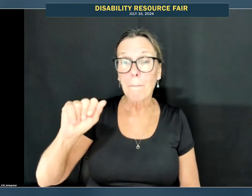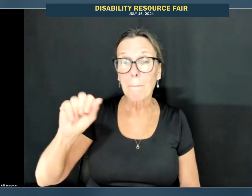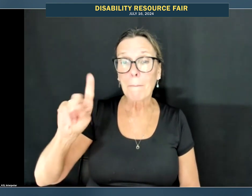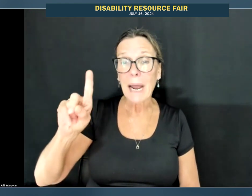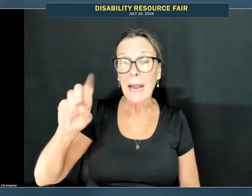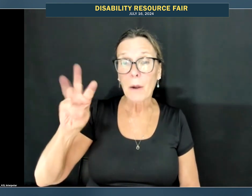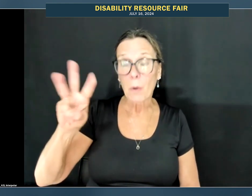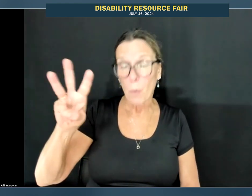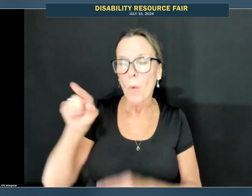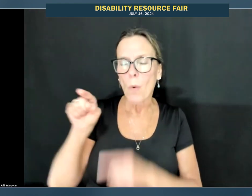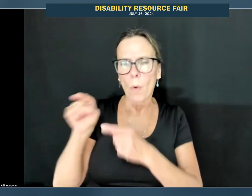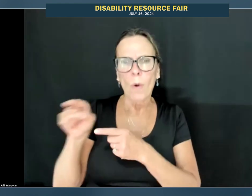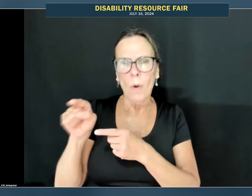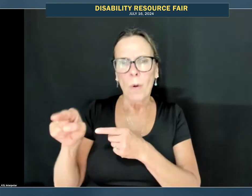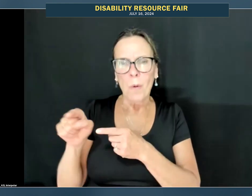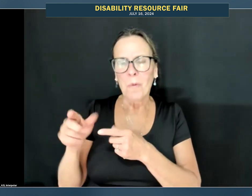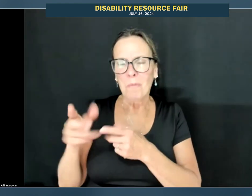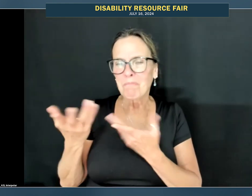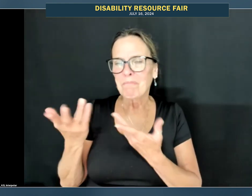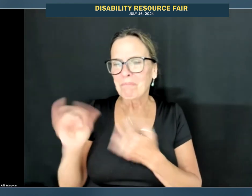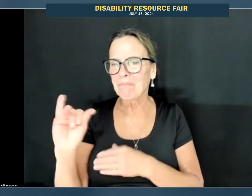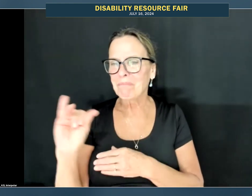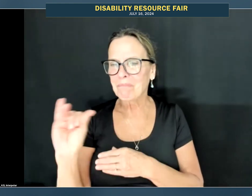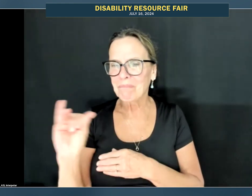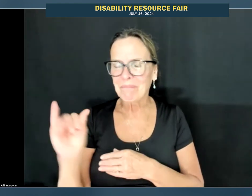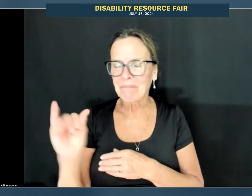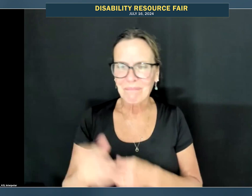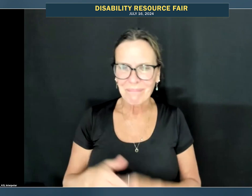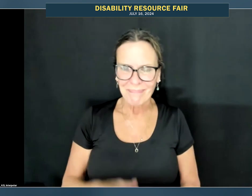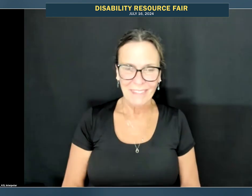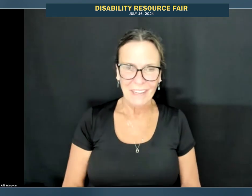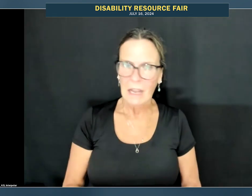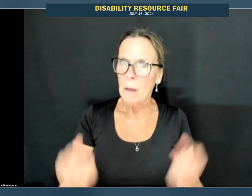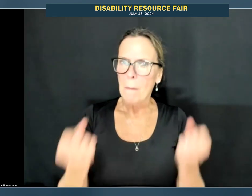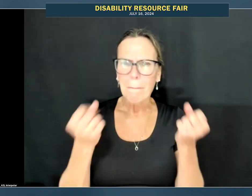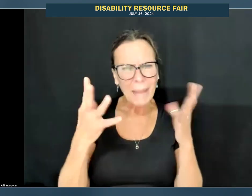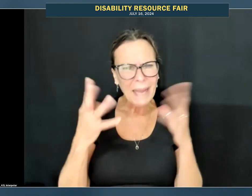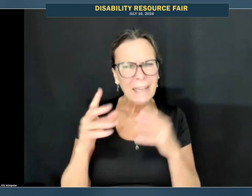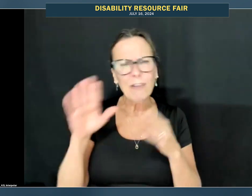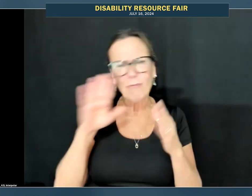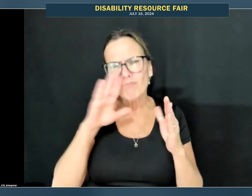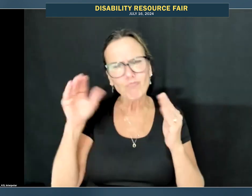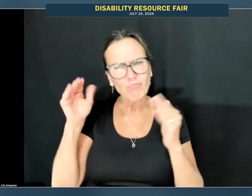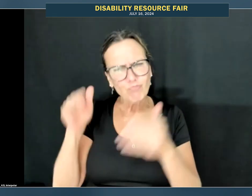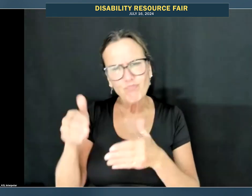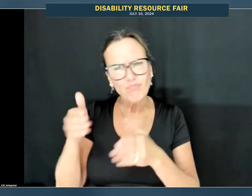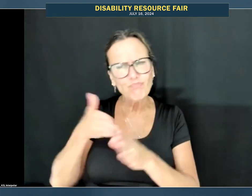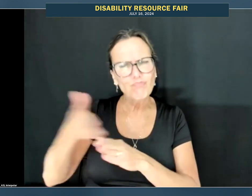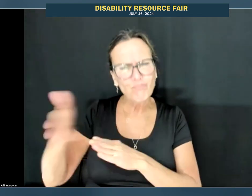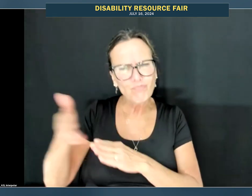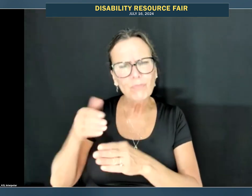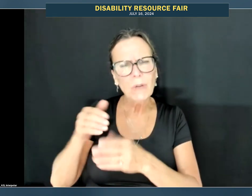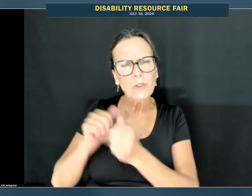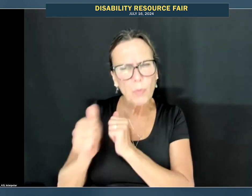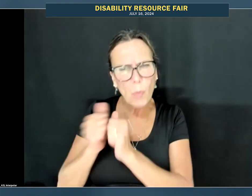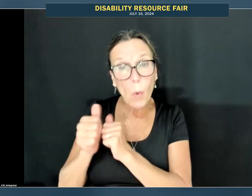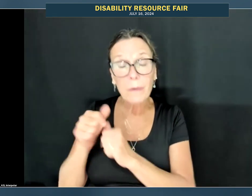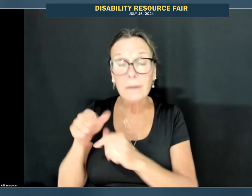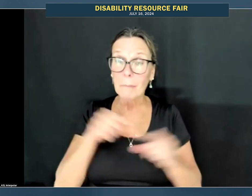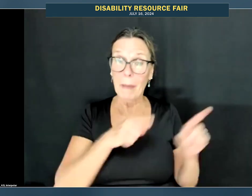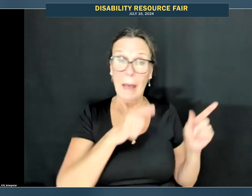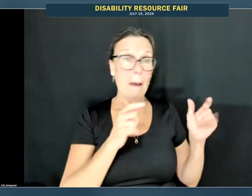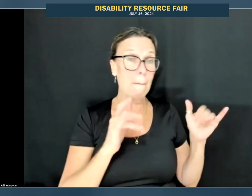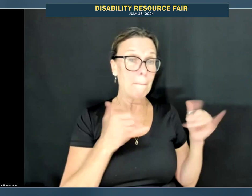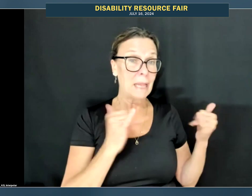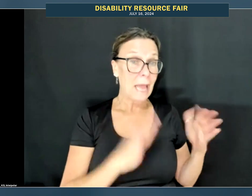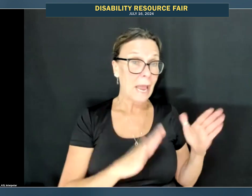thing. It's a lot more of sports, kind of sports oriented. But if you see the players when they start to develop their skills